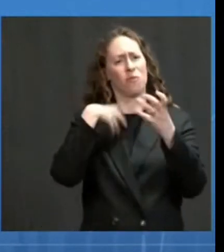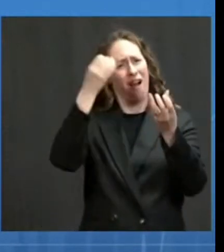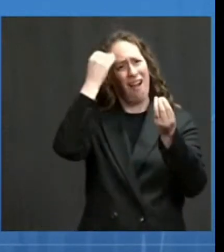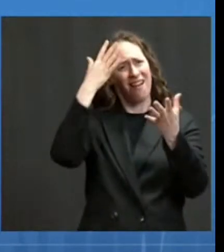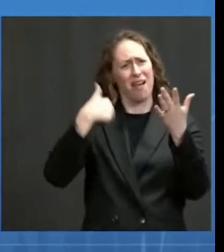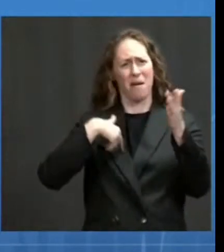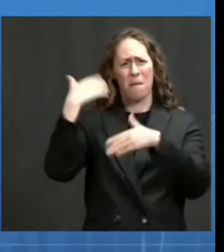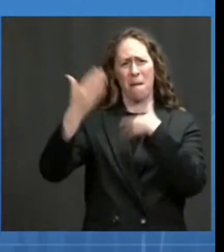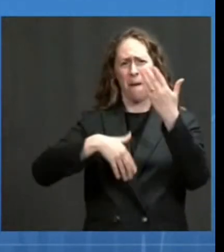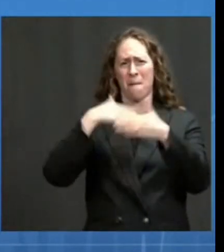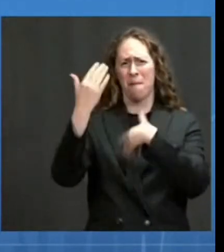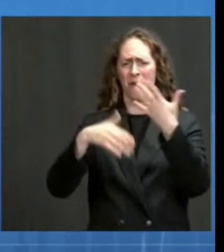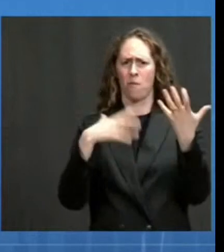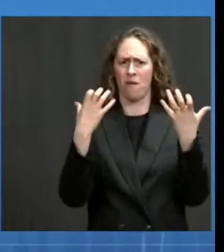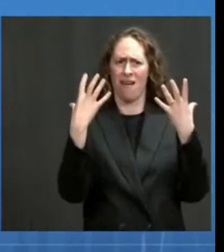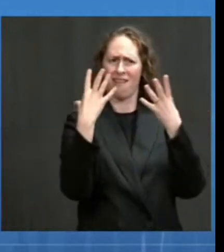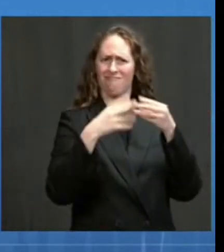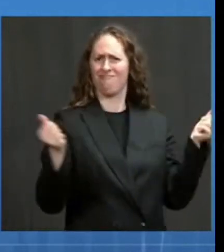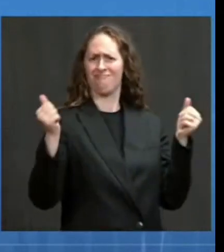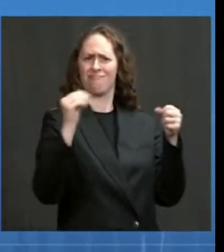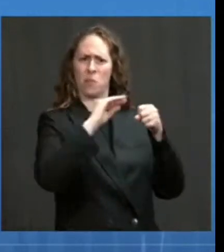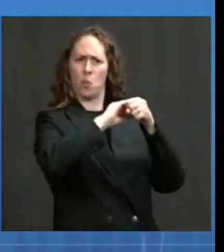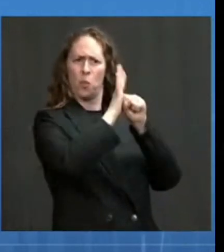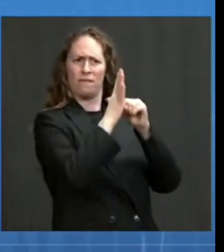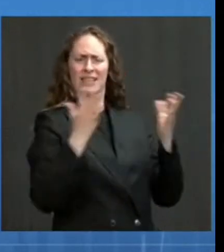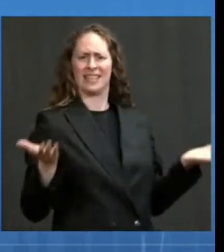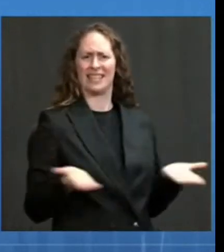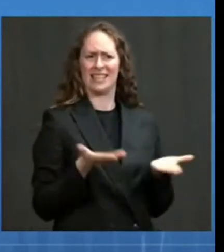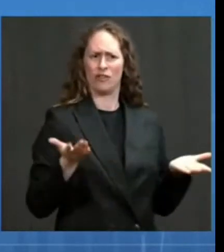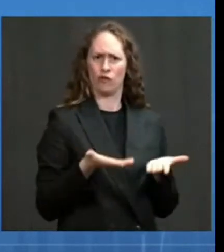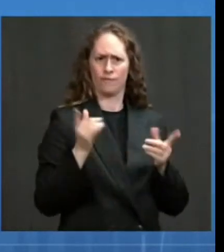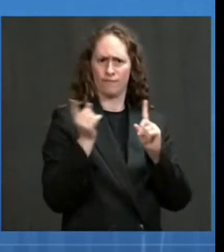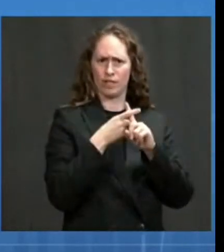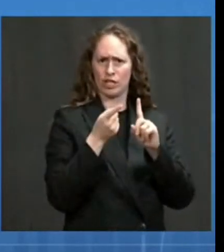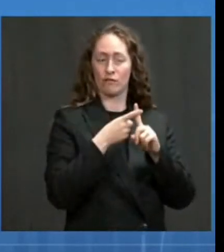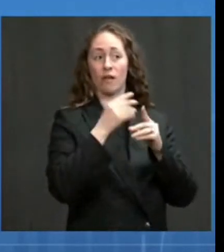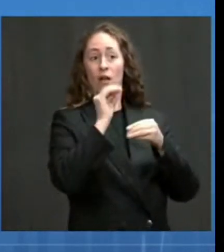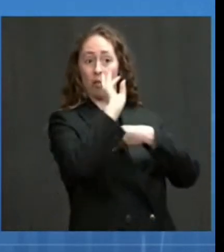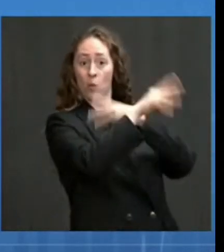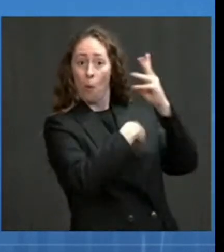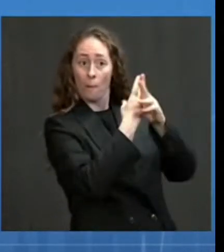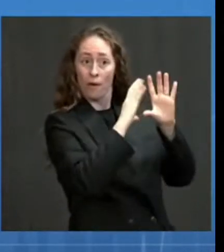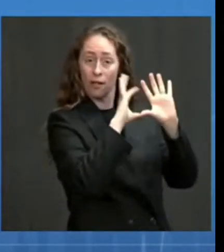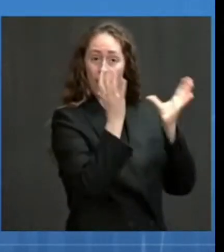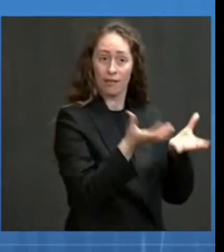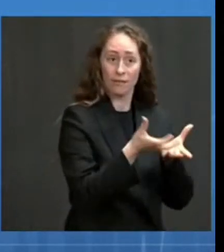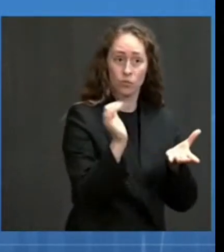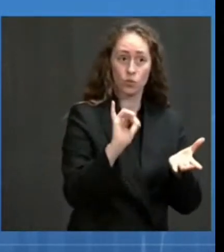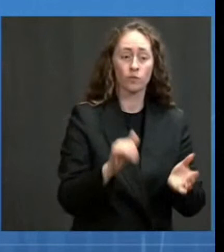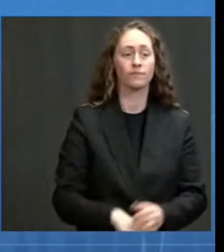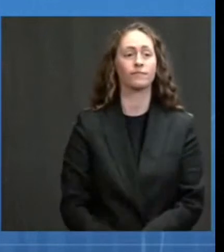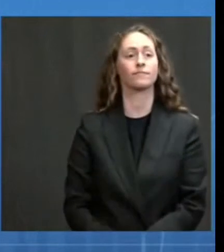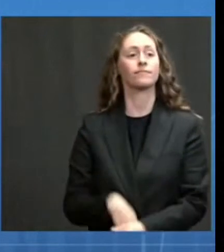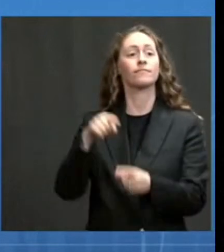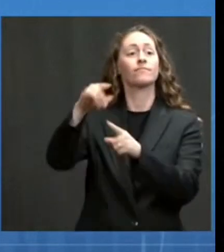pandemic here at home, going into the 4th of July holiday weekend. Here at home, Americans have good reason to